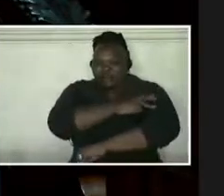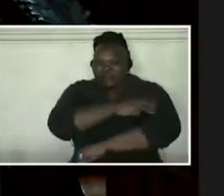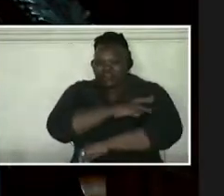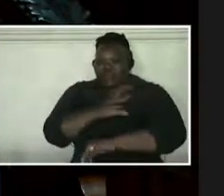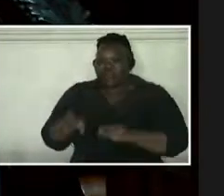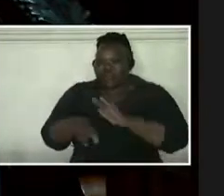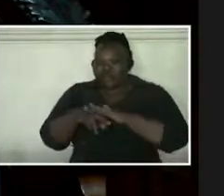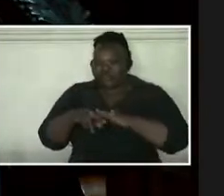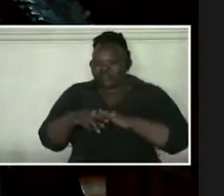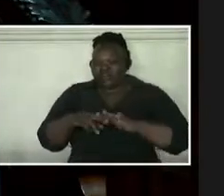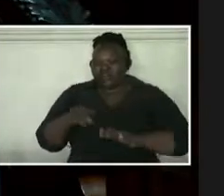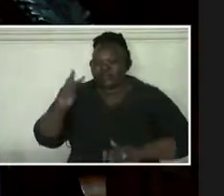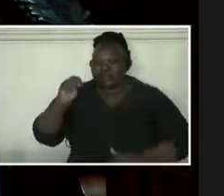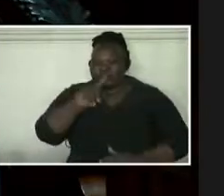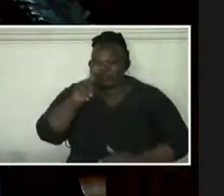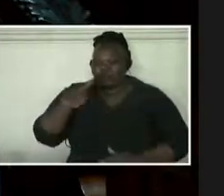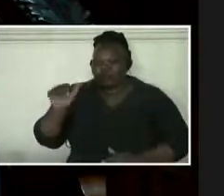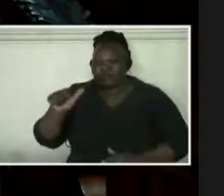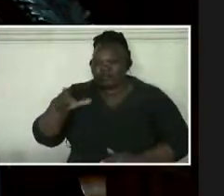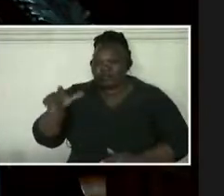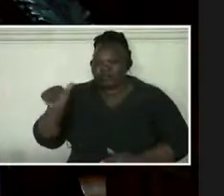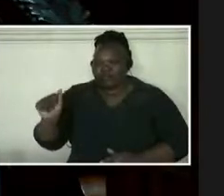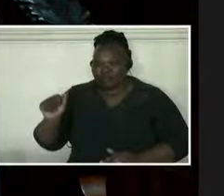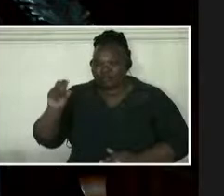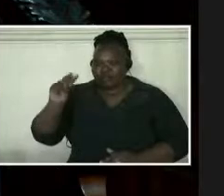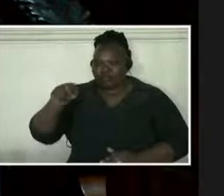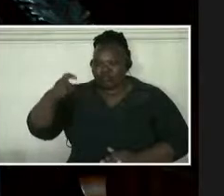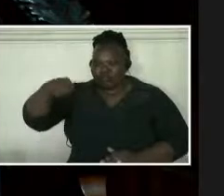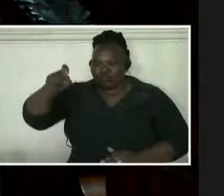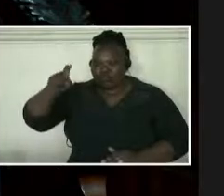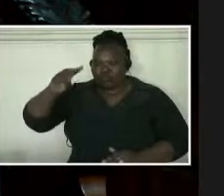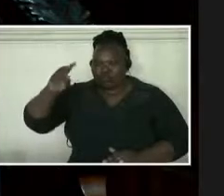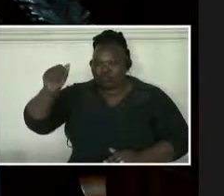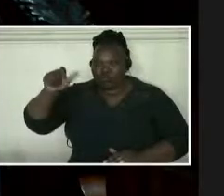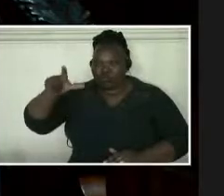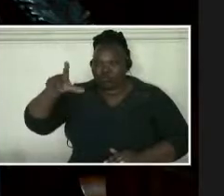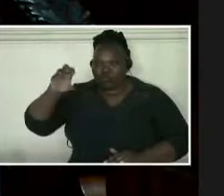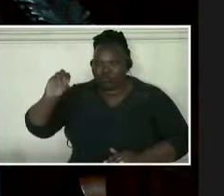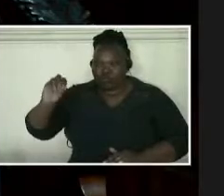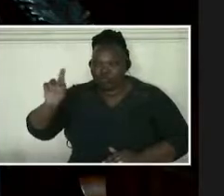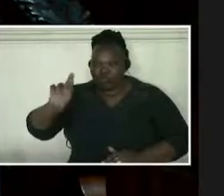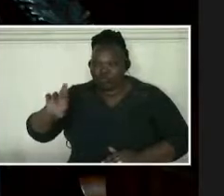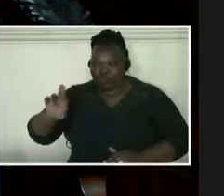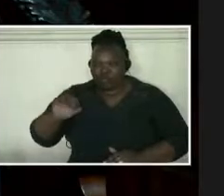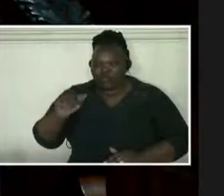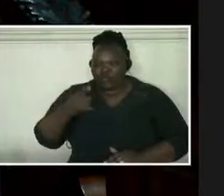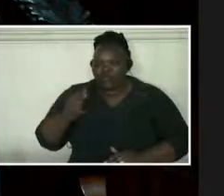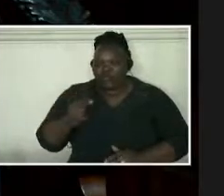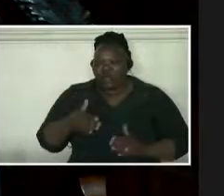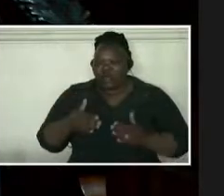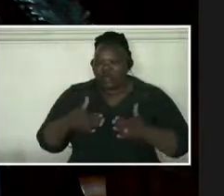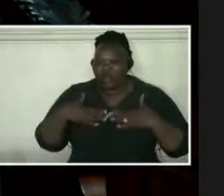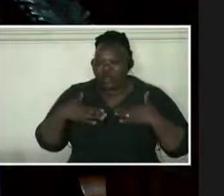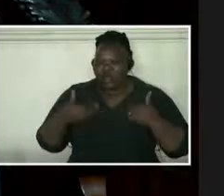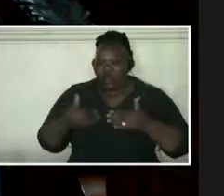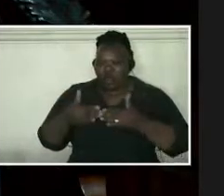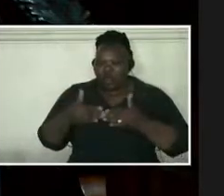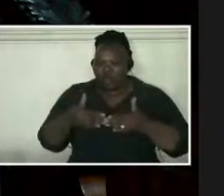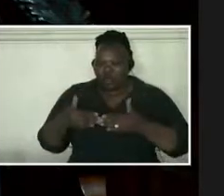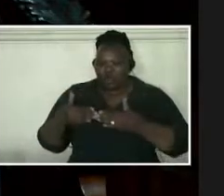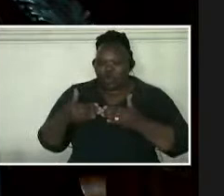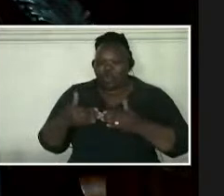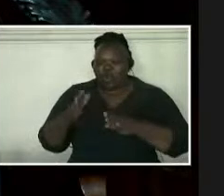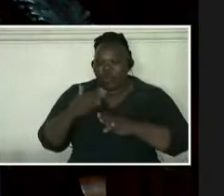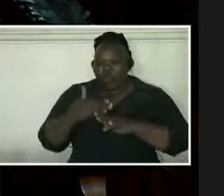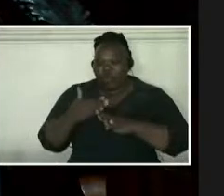chi person zalang malo regin leadership of organized labor health care workers across the length and breadth of